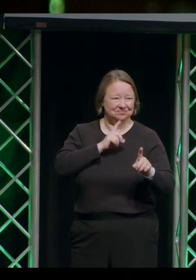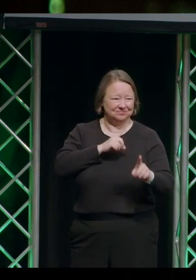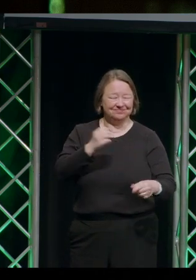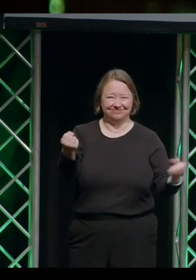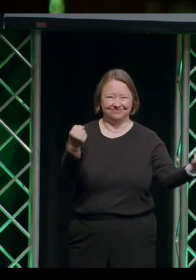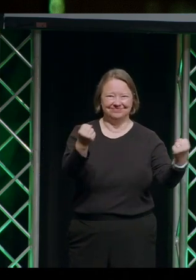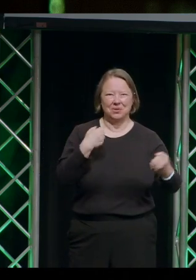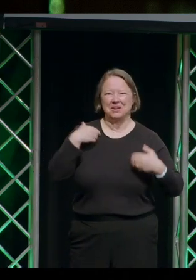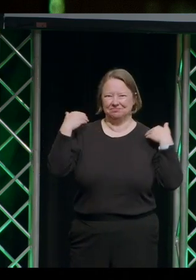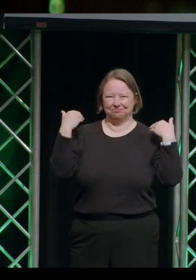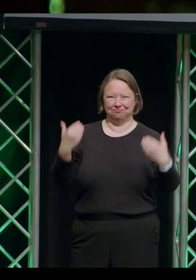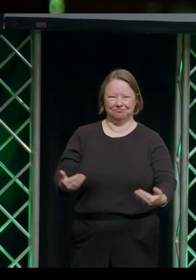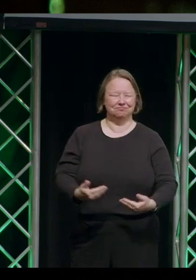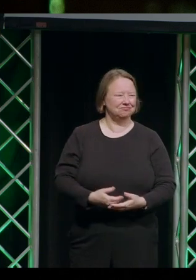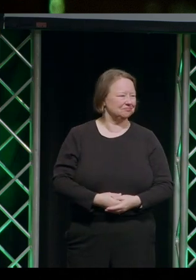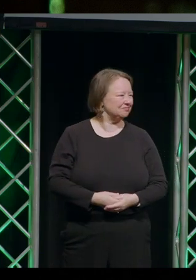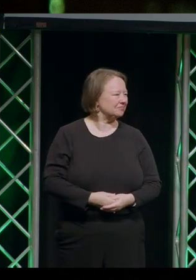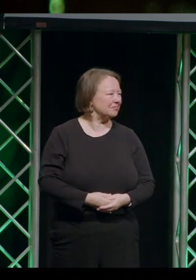take it away.